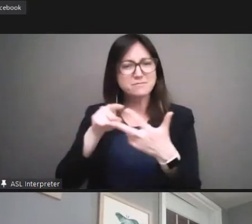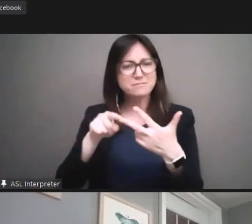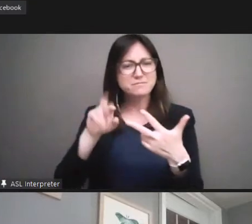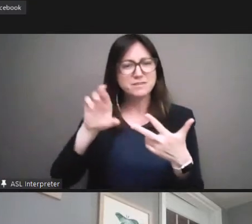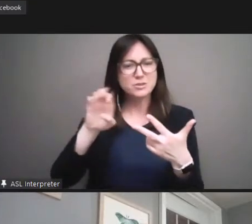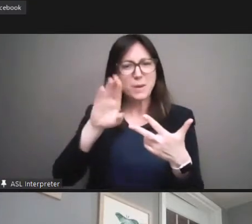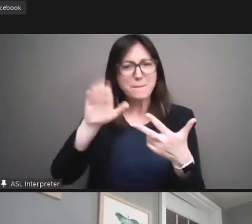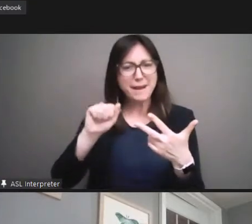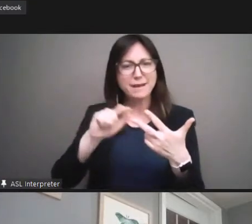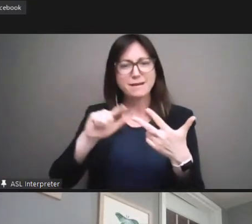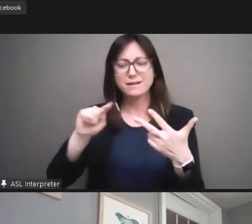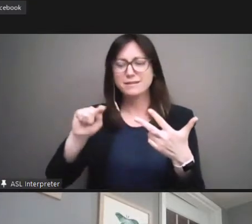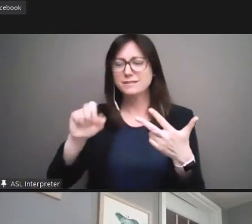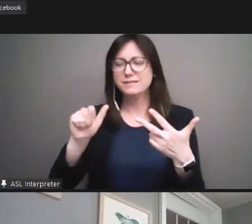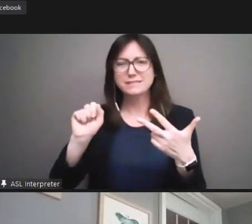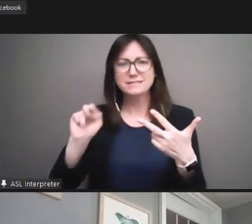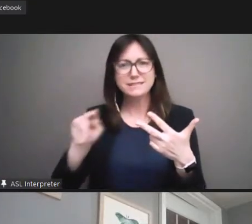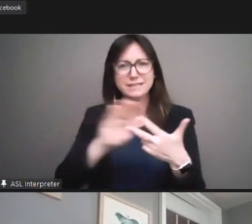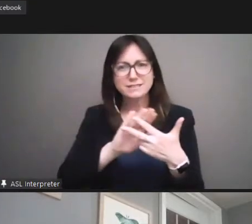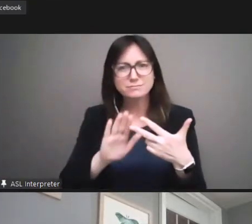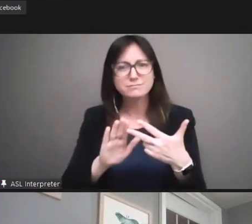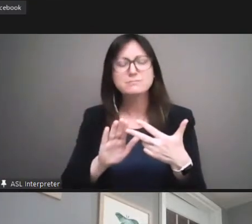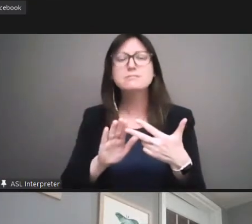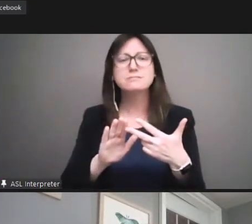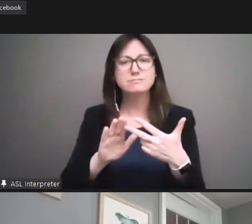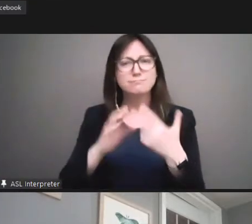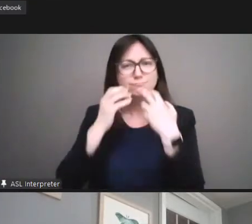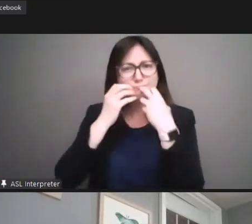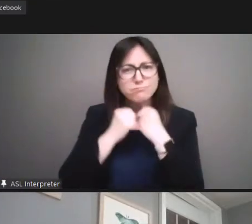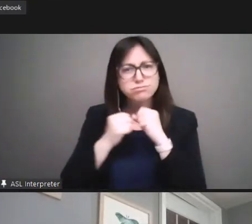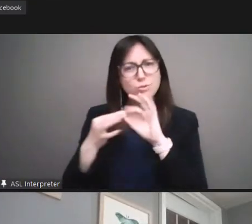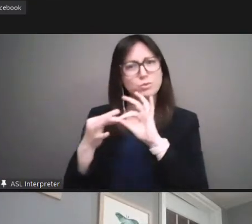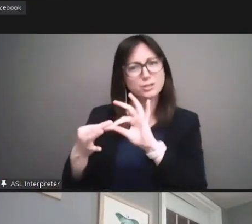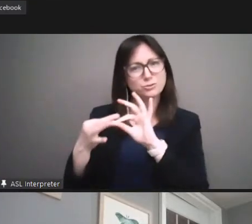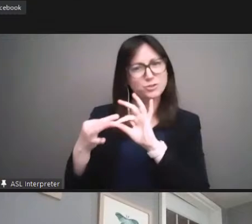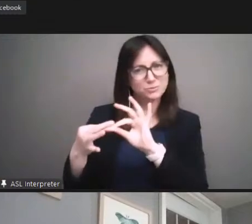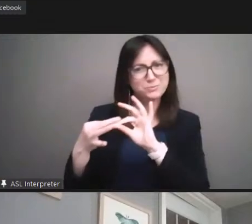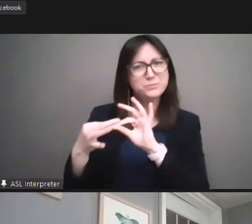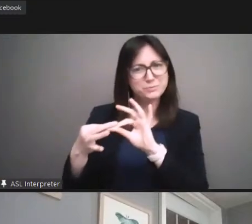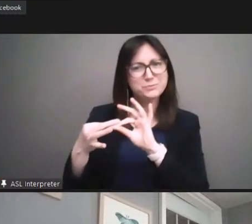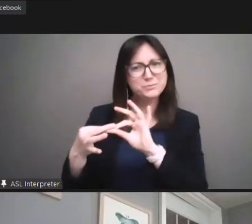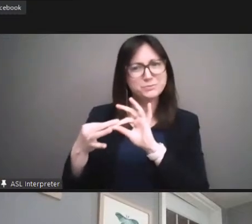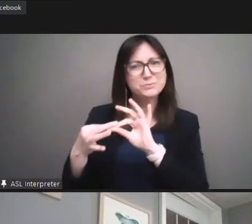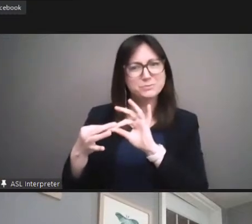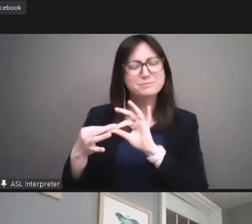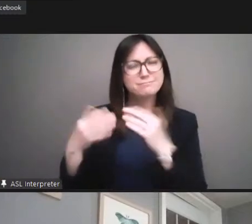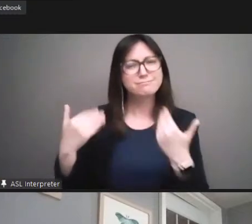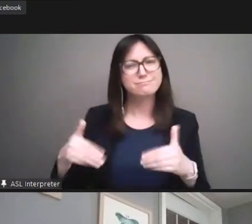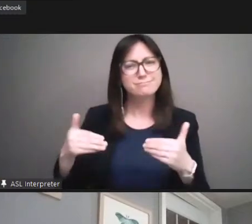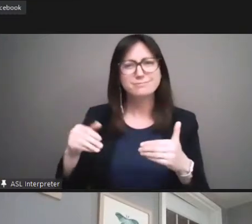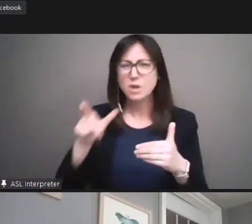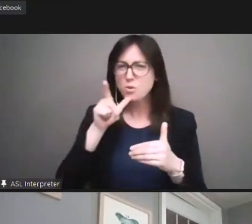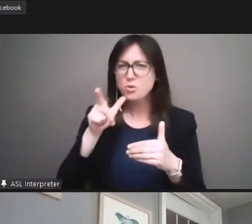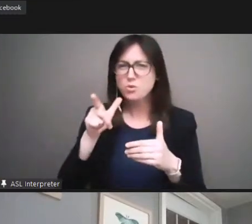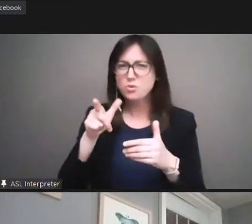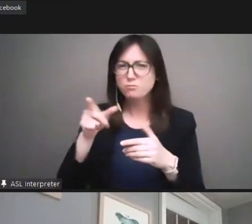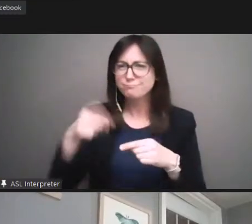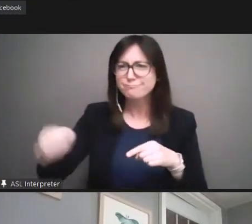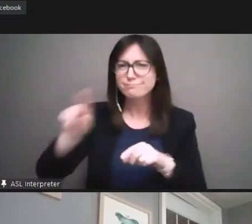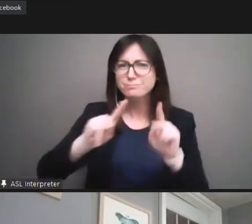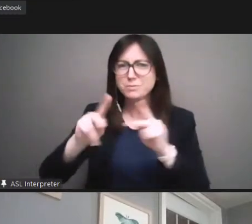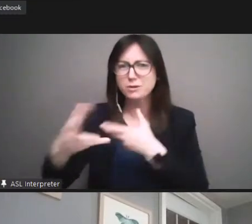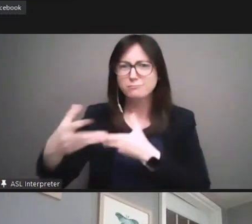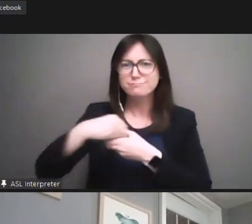to as well, to do with relationships and the people in our lives and where